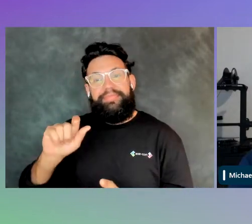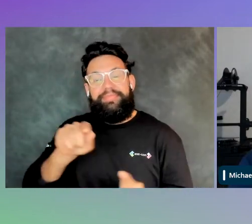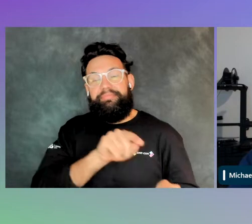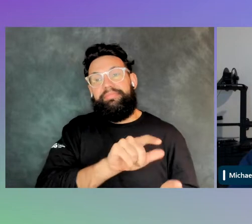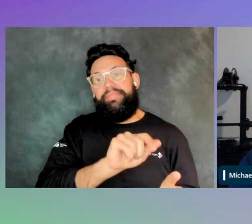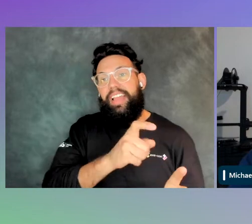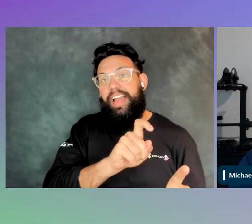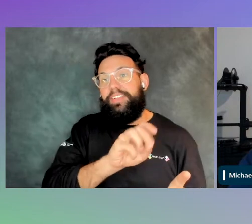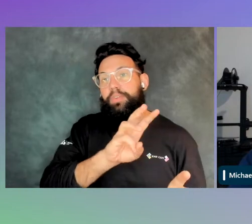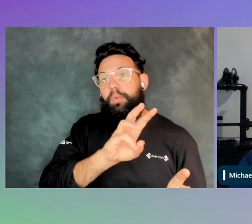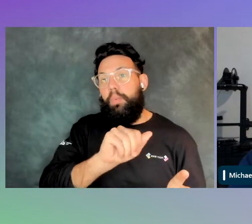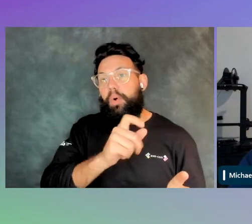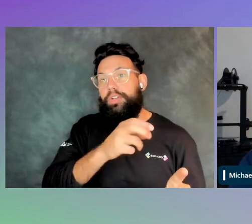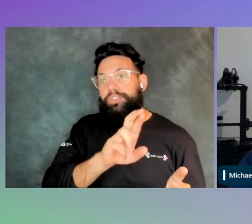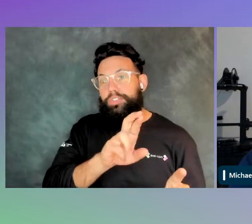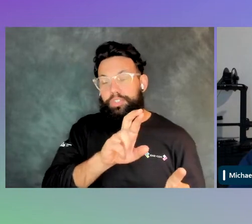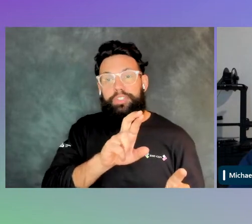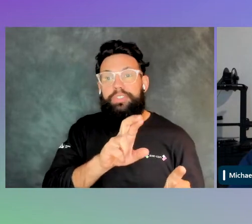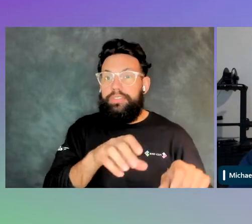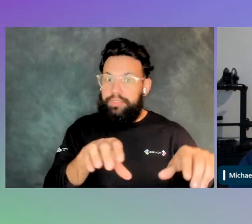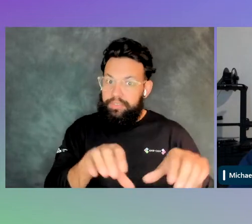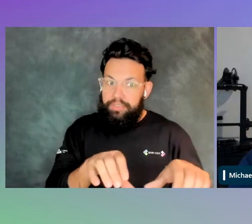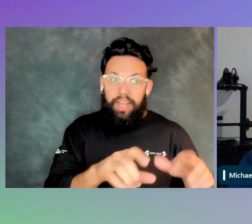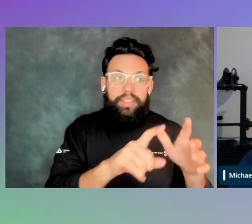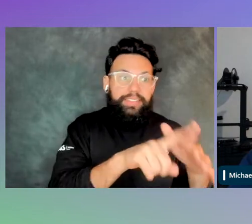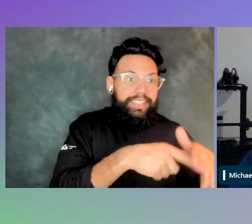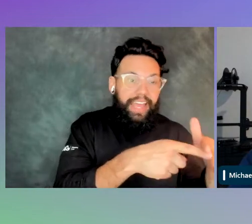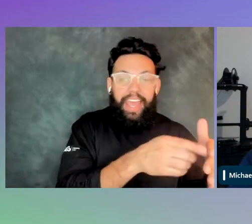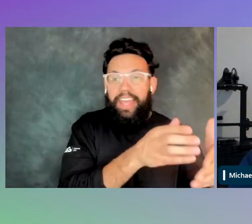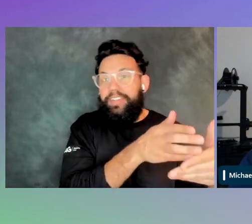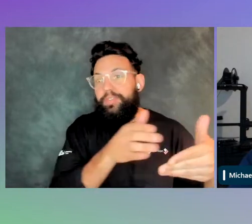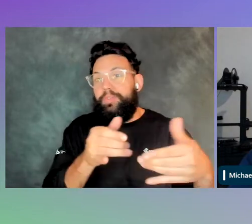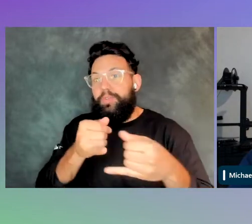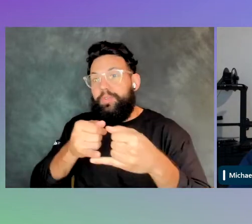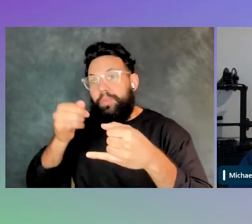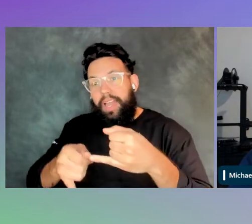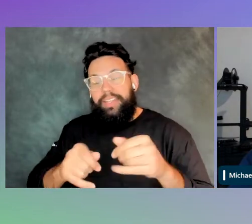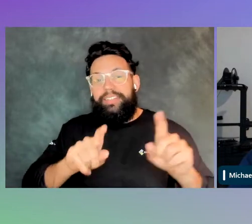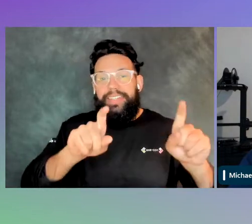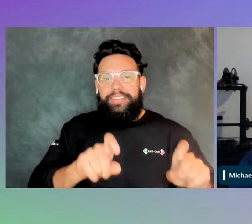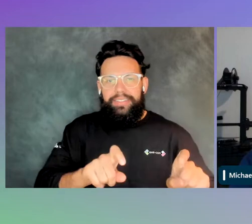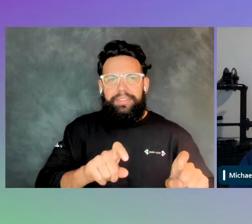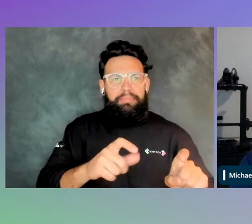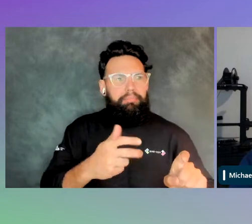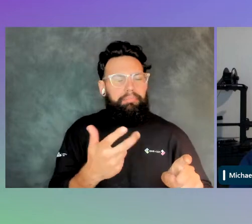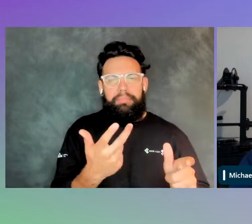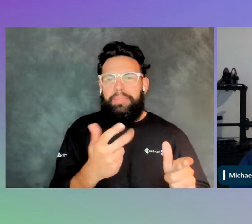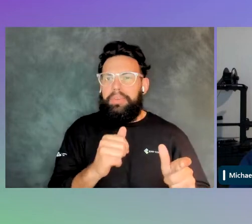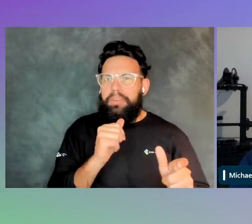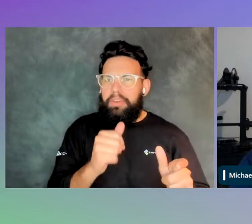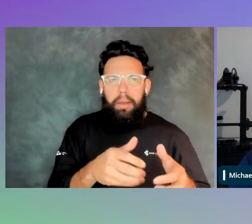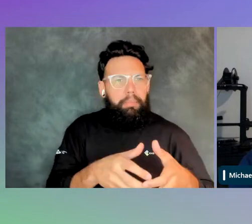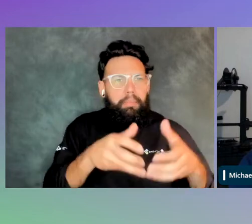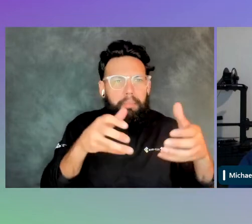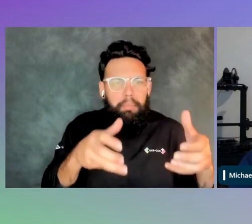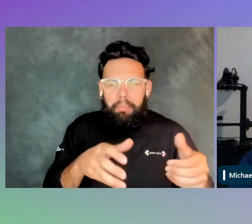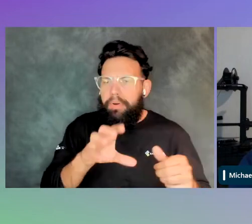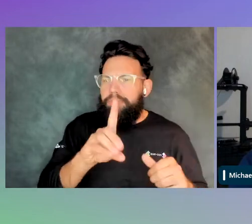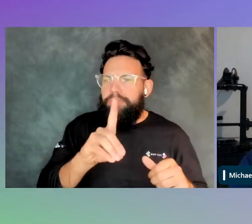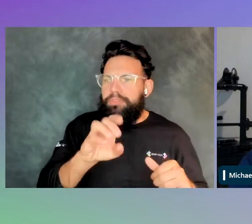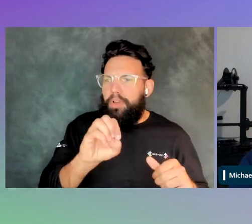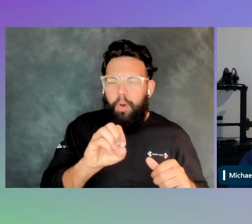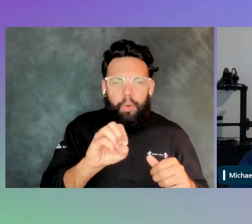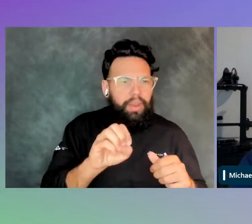It's fairly small as far as the amount of code that you have to add for the output that you get